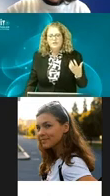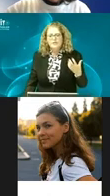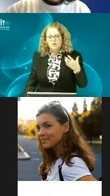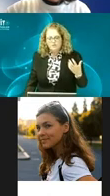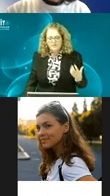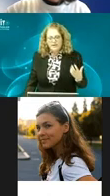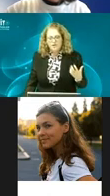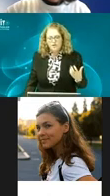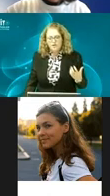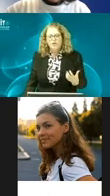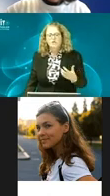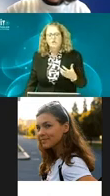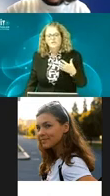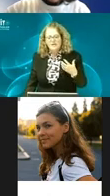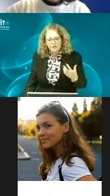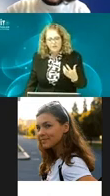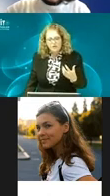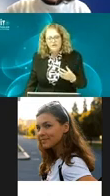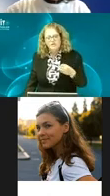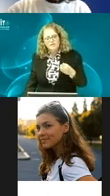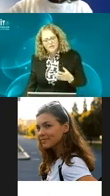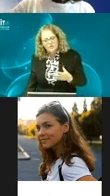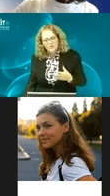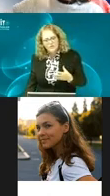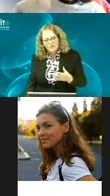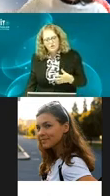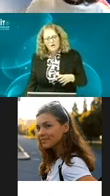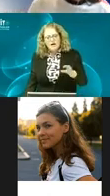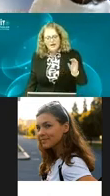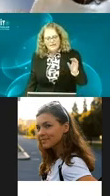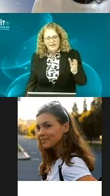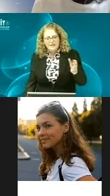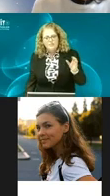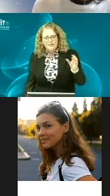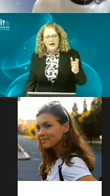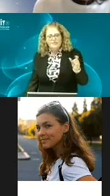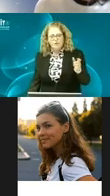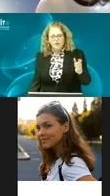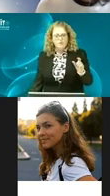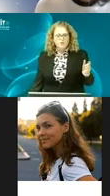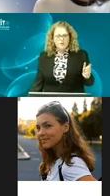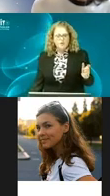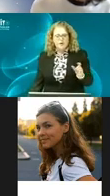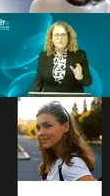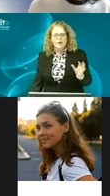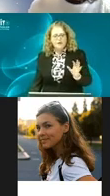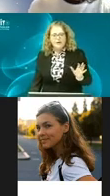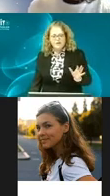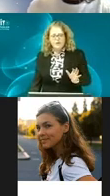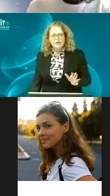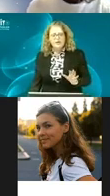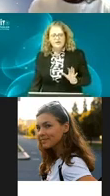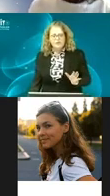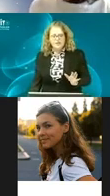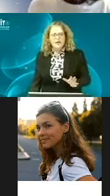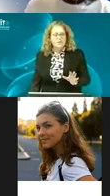real conversation going on. She's nice to look at, she's nice to listen to. It's a little bit high volume, so you can hear, but it's